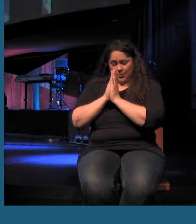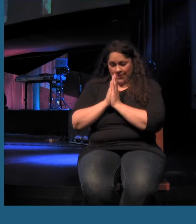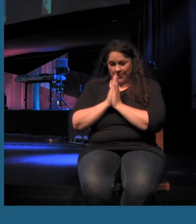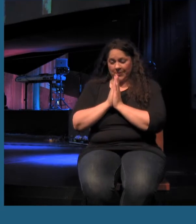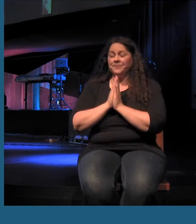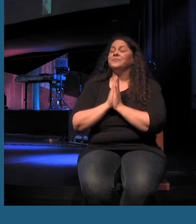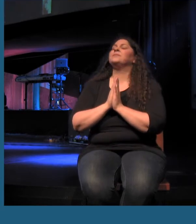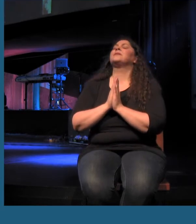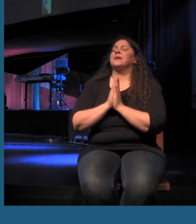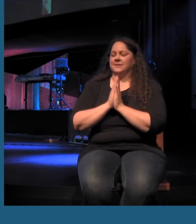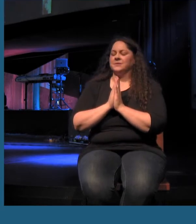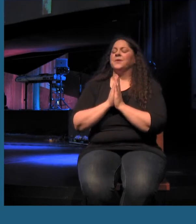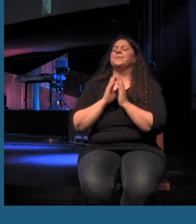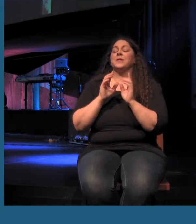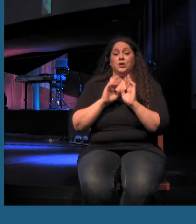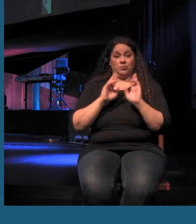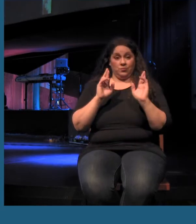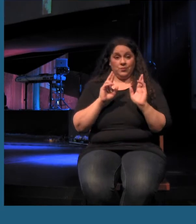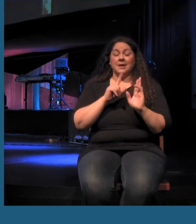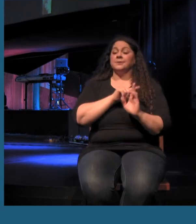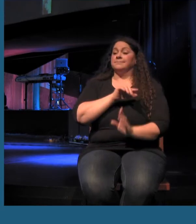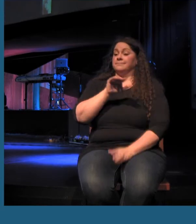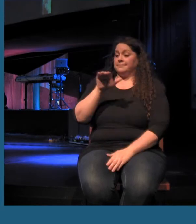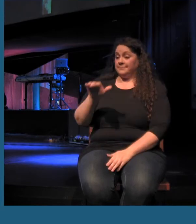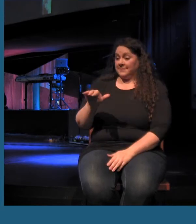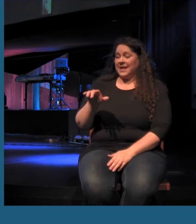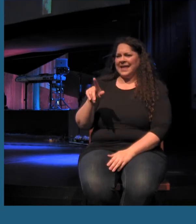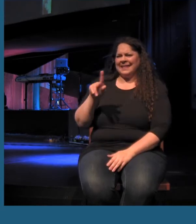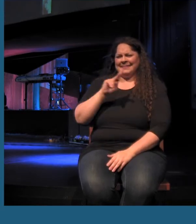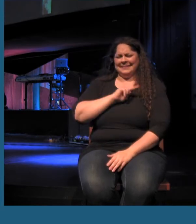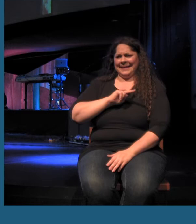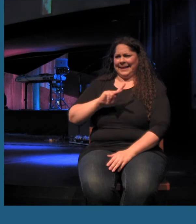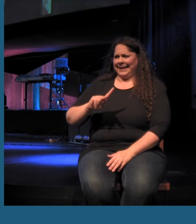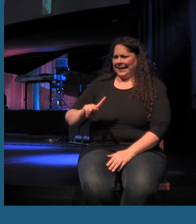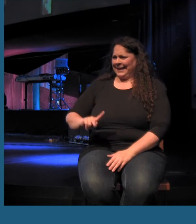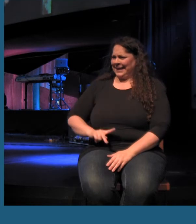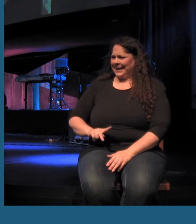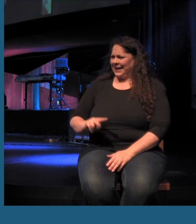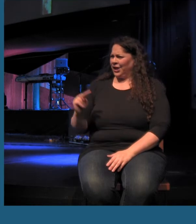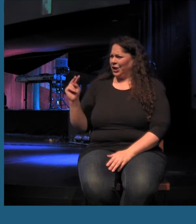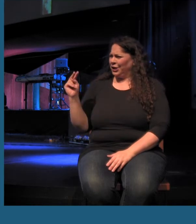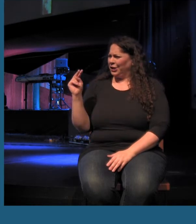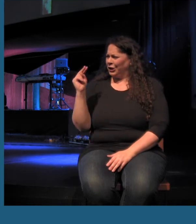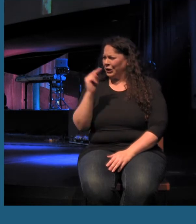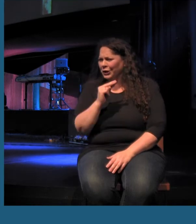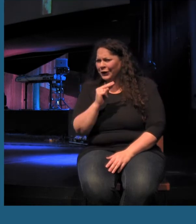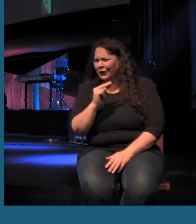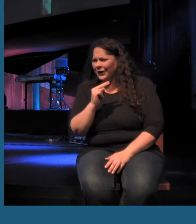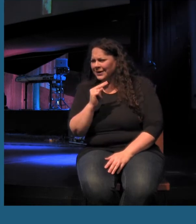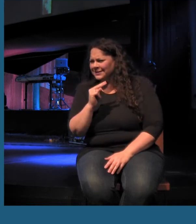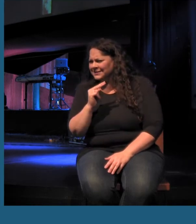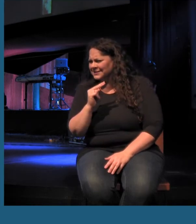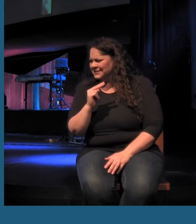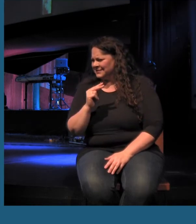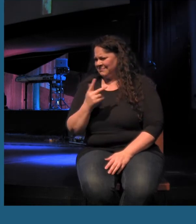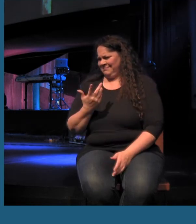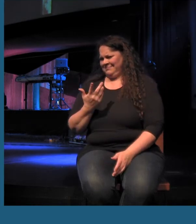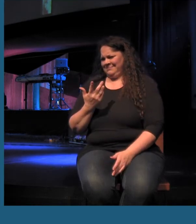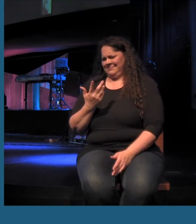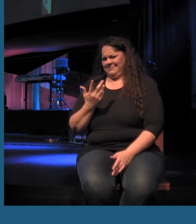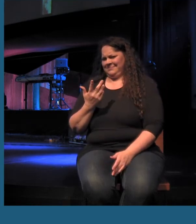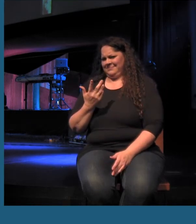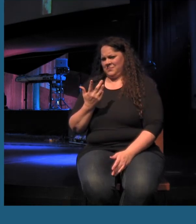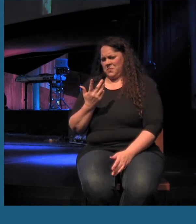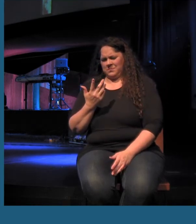his countenance got the king's attention. And the king asked him, "Why are you sad?"